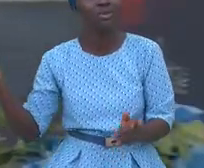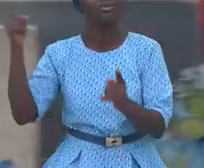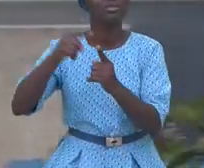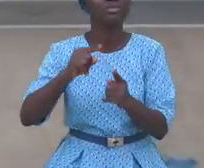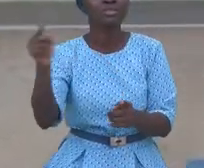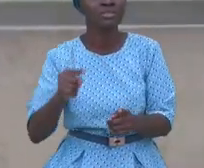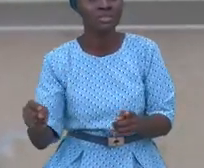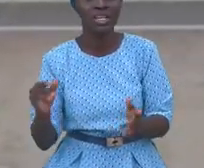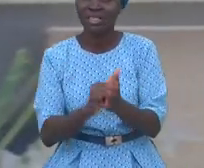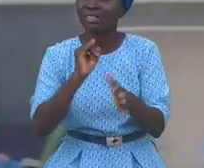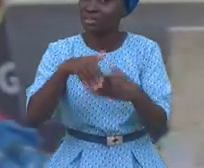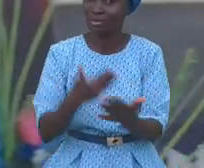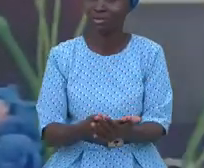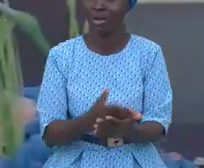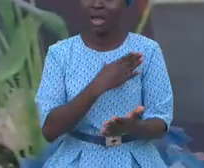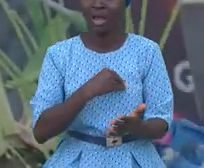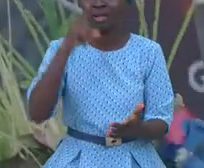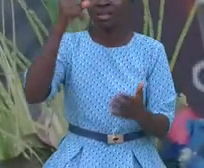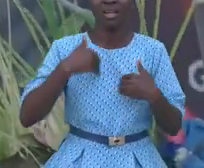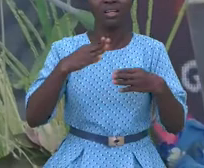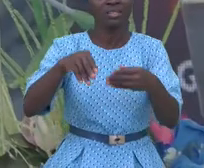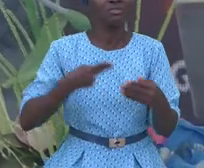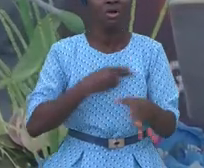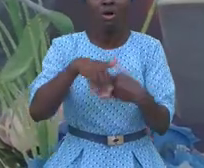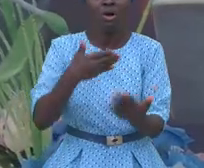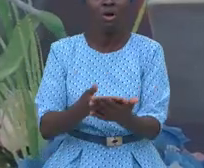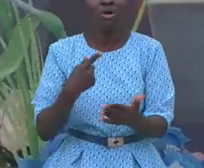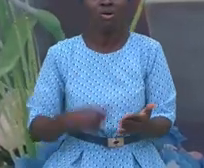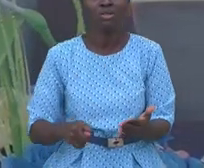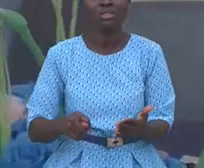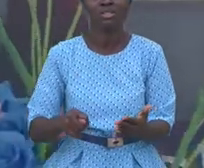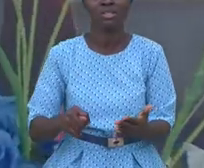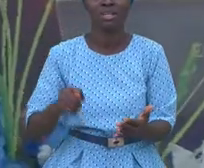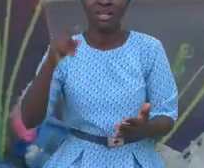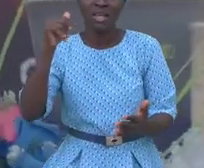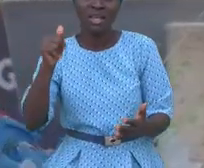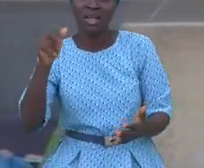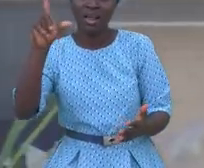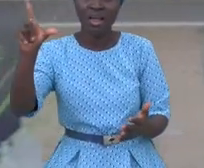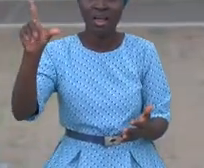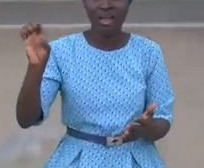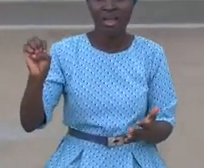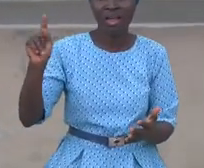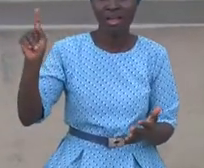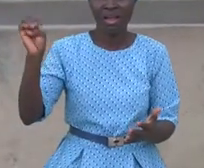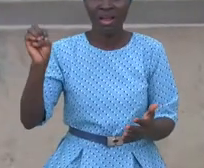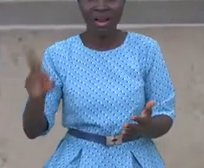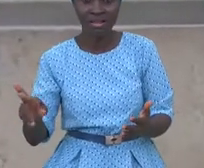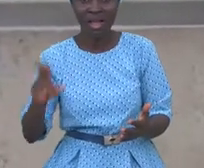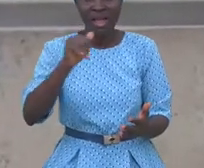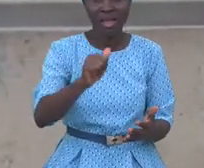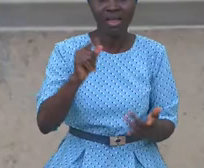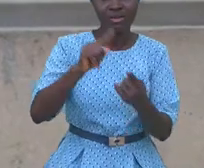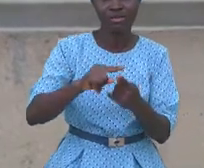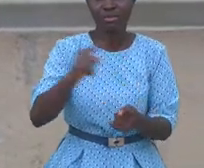all. And he has given us all the letters to write a new story. And to write a new